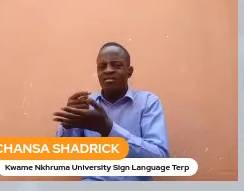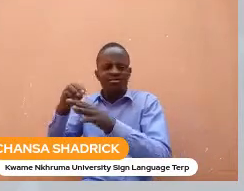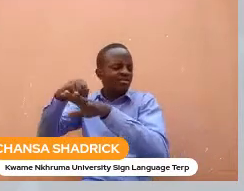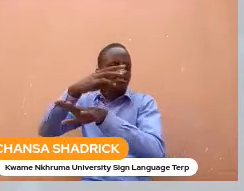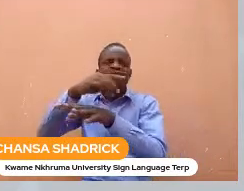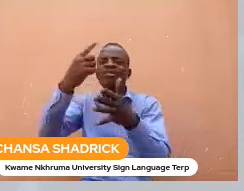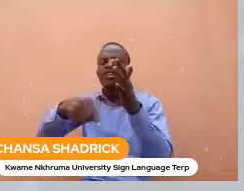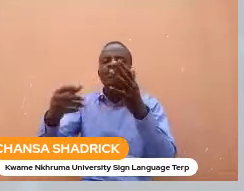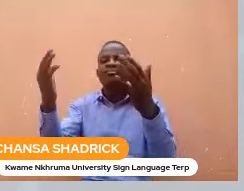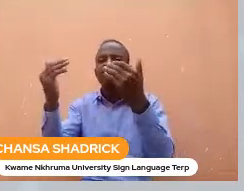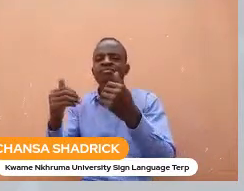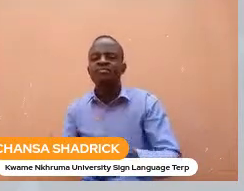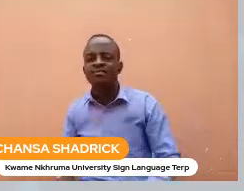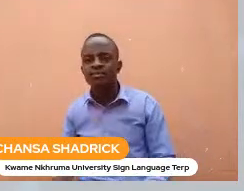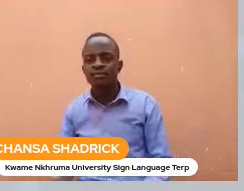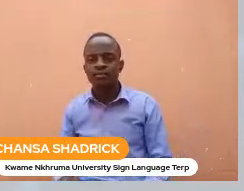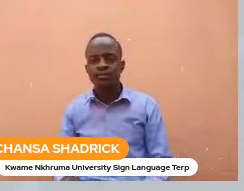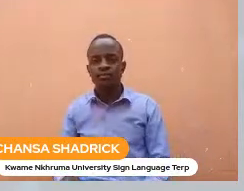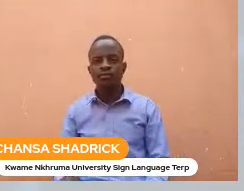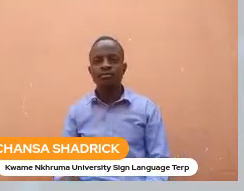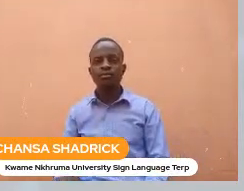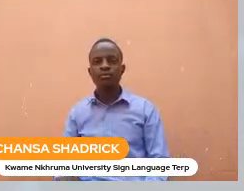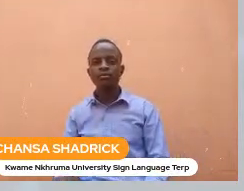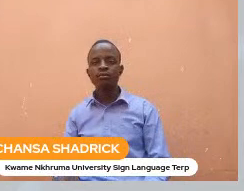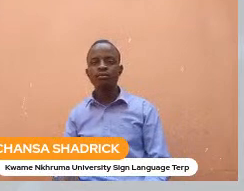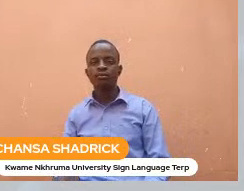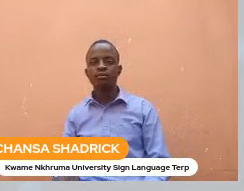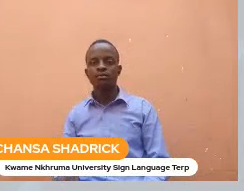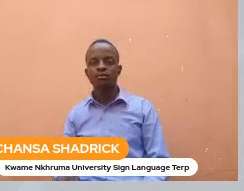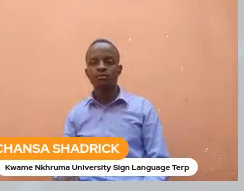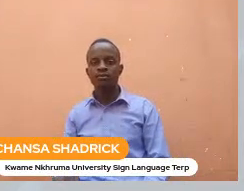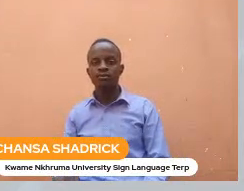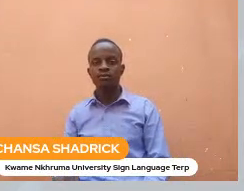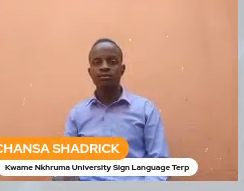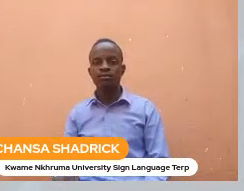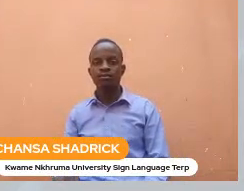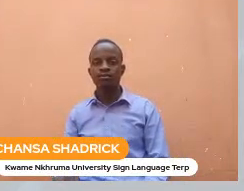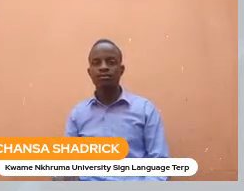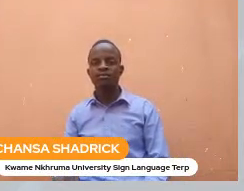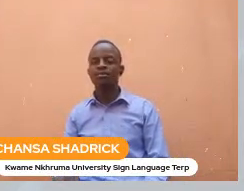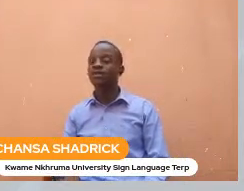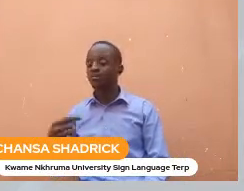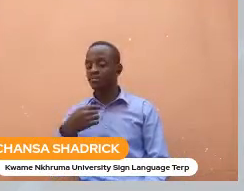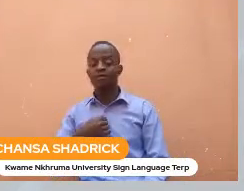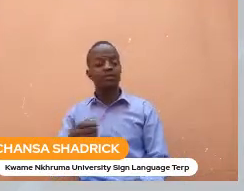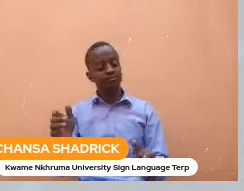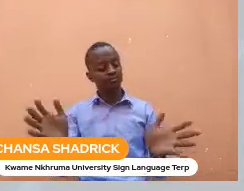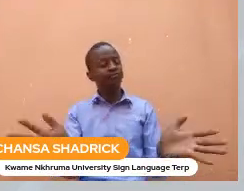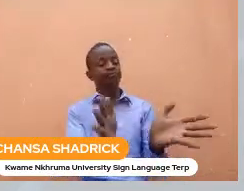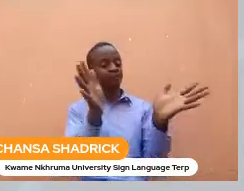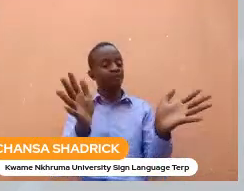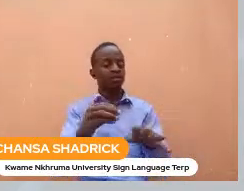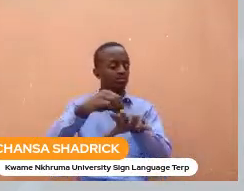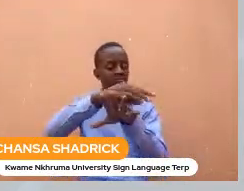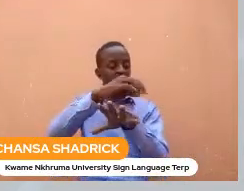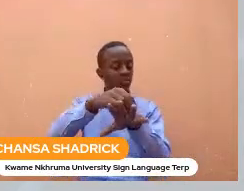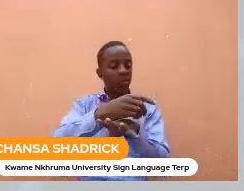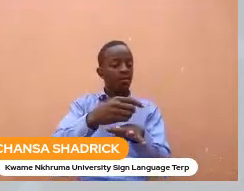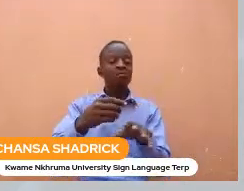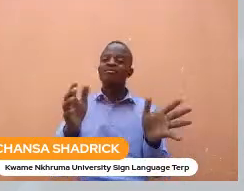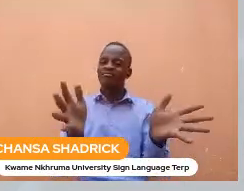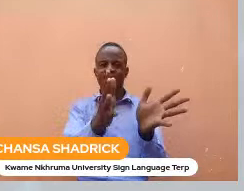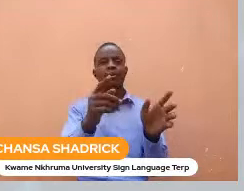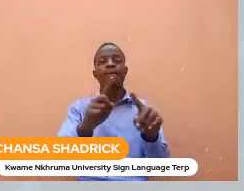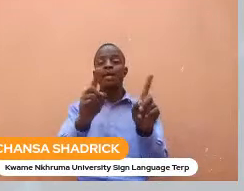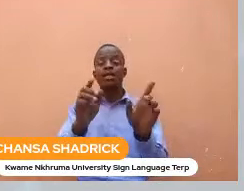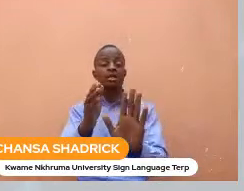All right, I would certainly advise young people to be on contraceptives, but before they could actually access those contraceptives, and I mean